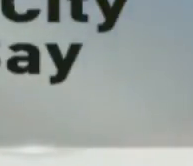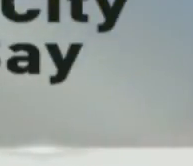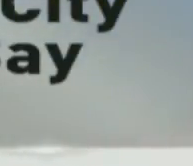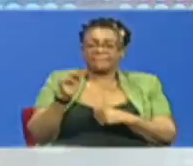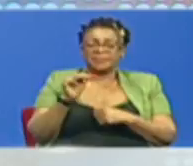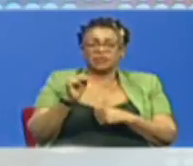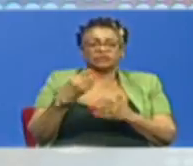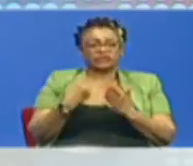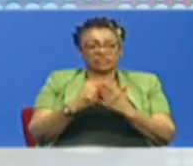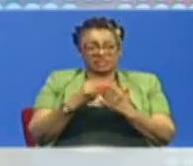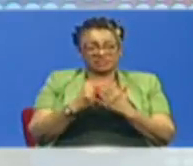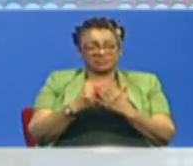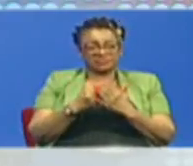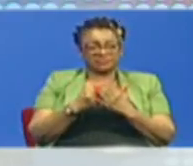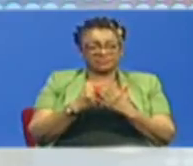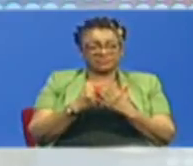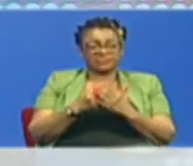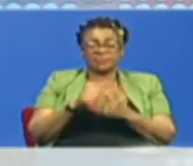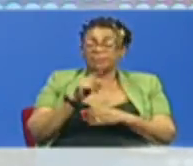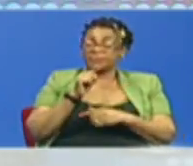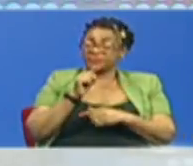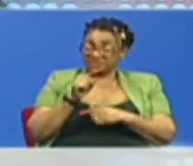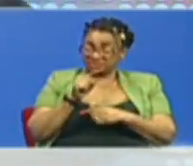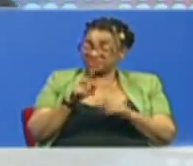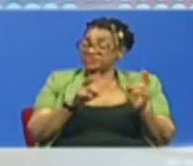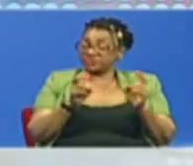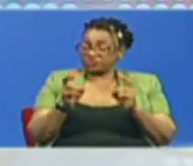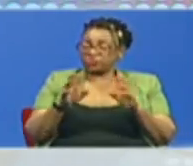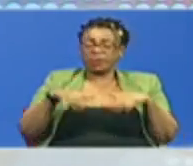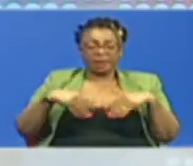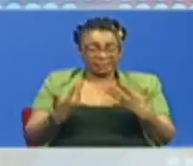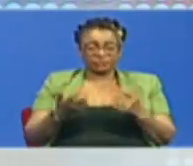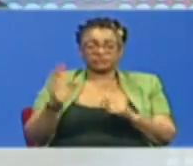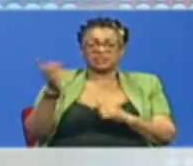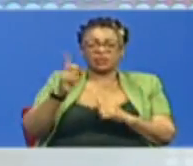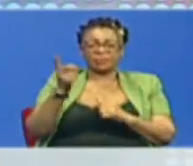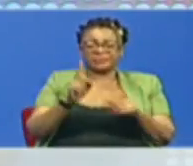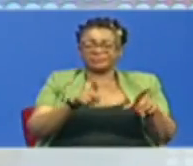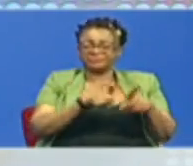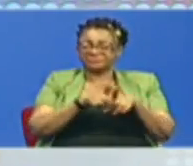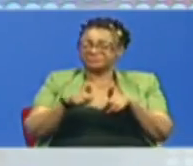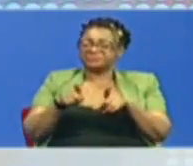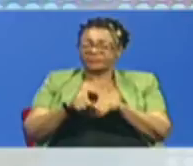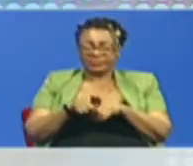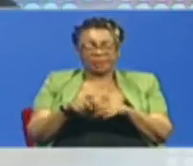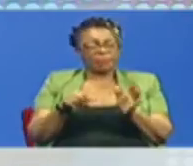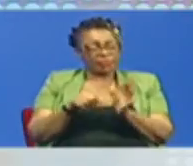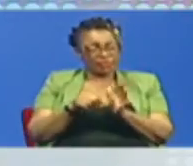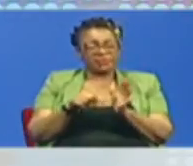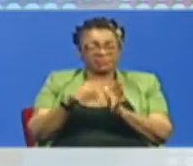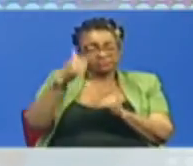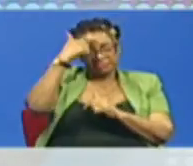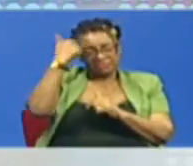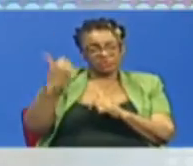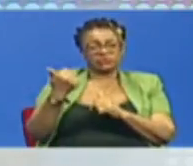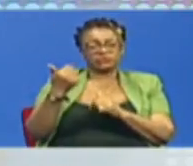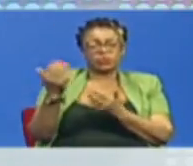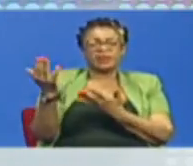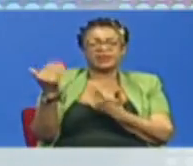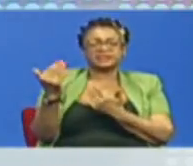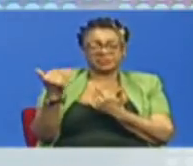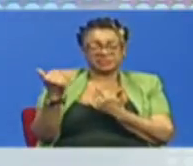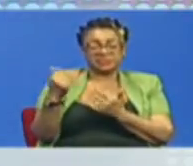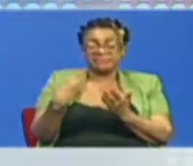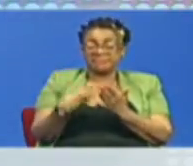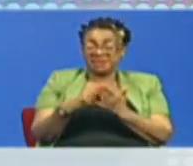Now, Smriti, this matter about Nairobi has actually also been a contentious matter because it was expected that the amount of